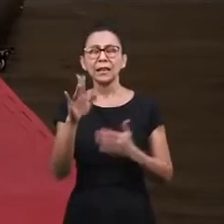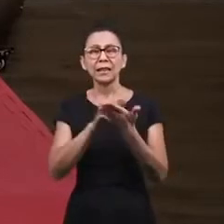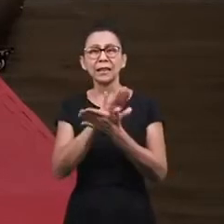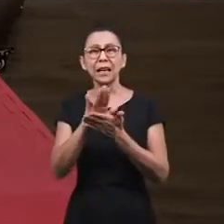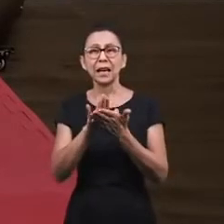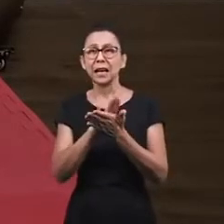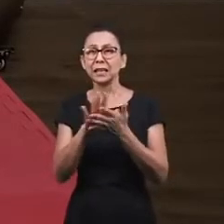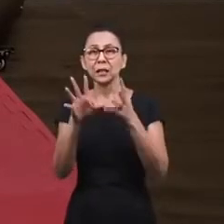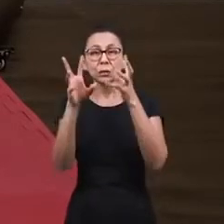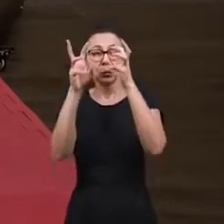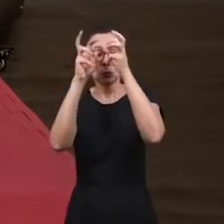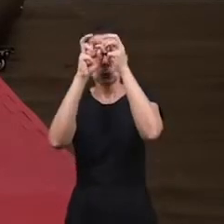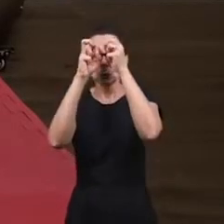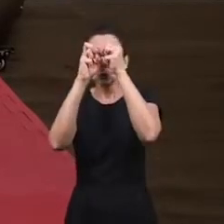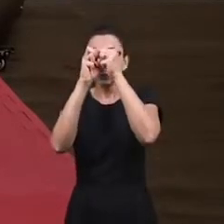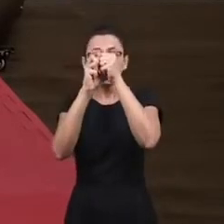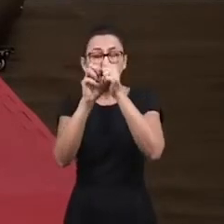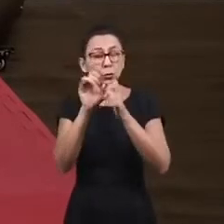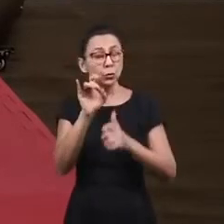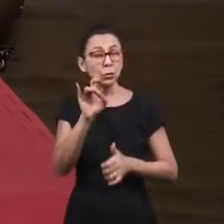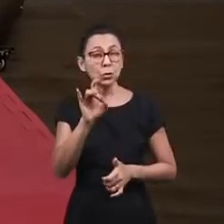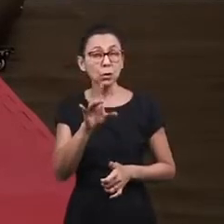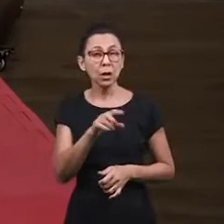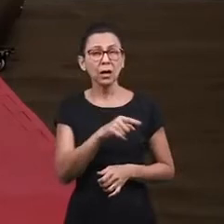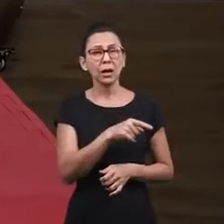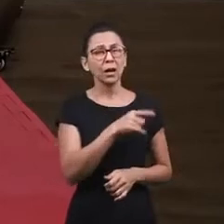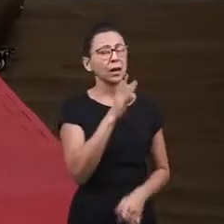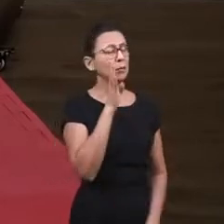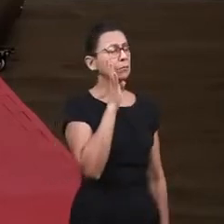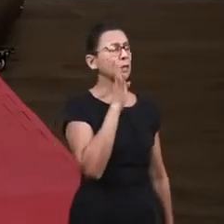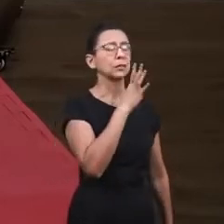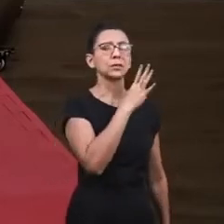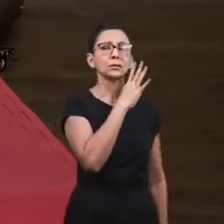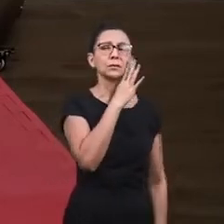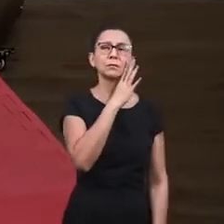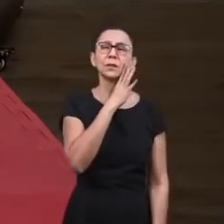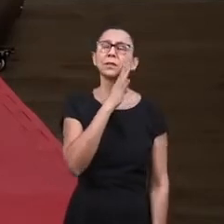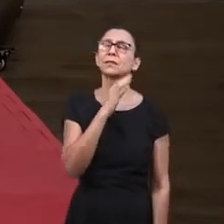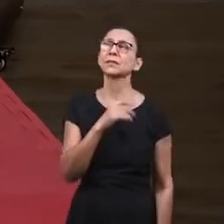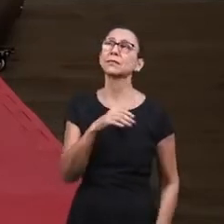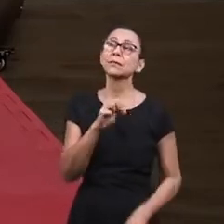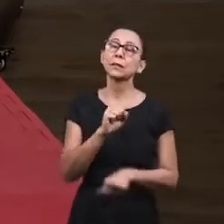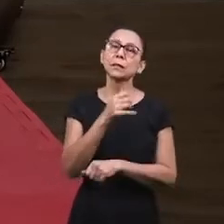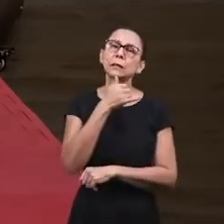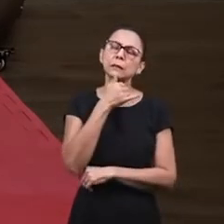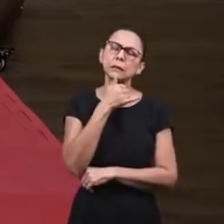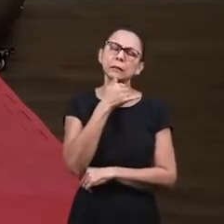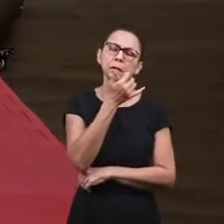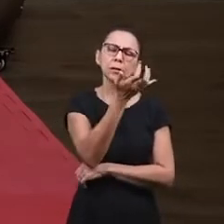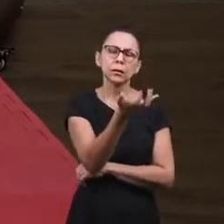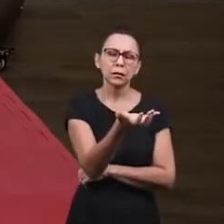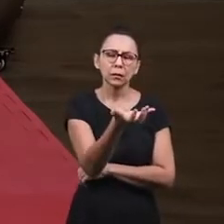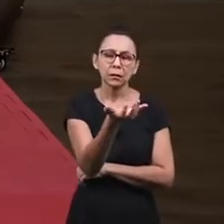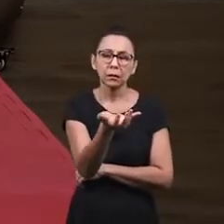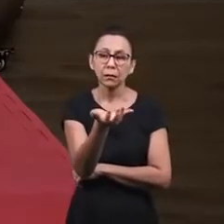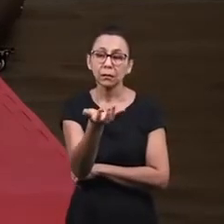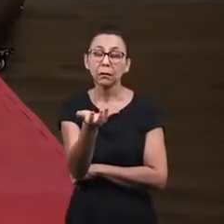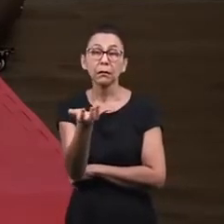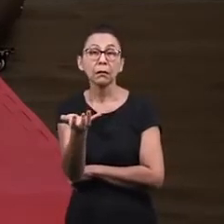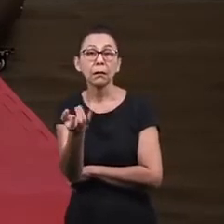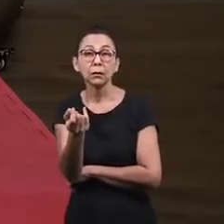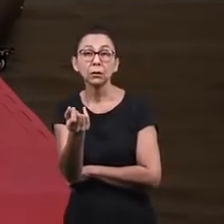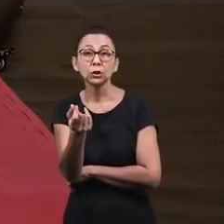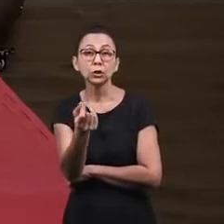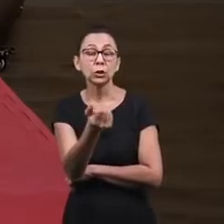dark. Bartimaeus, he sat there upset. He sat by the road begging, asking for